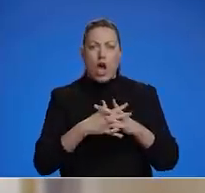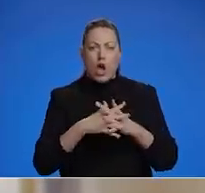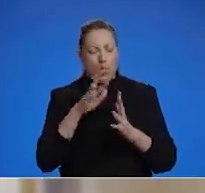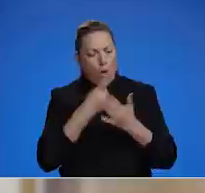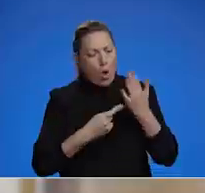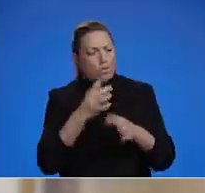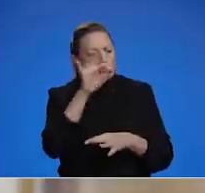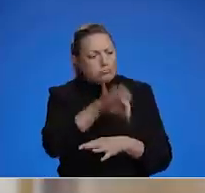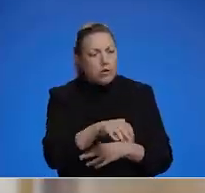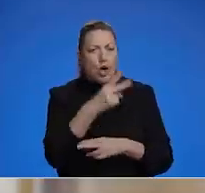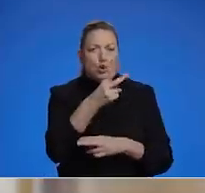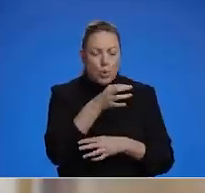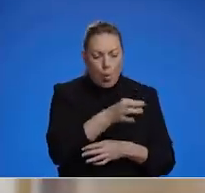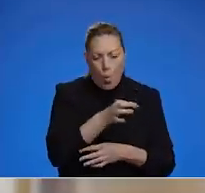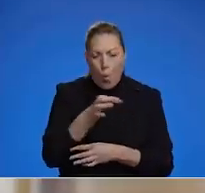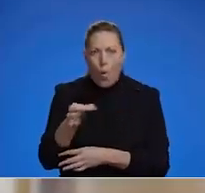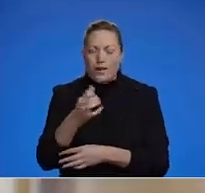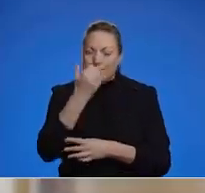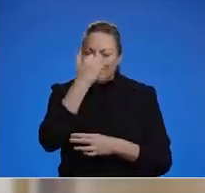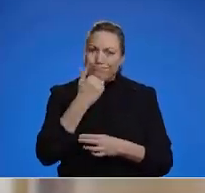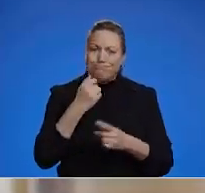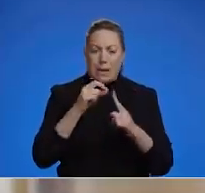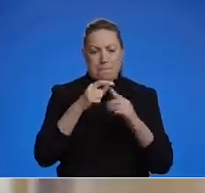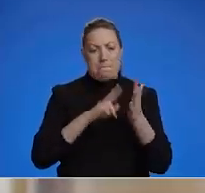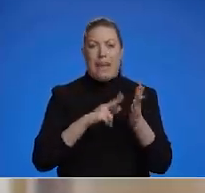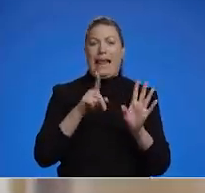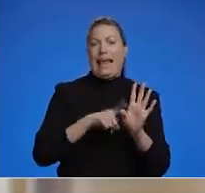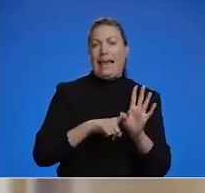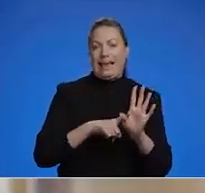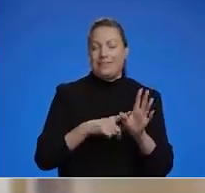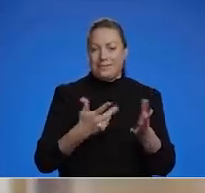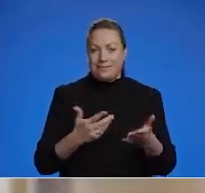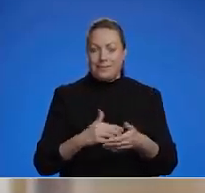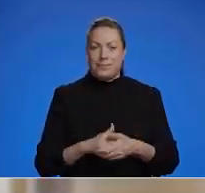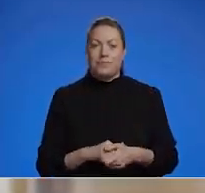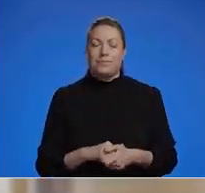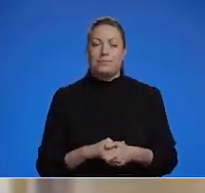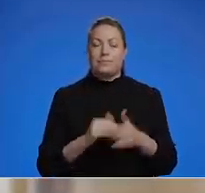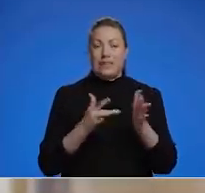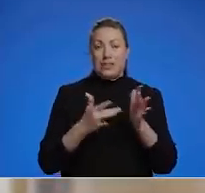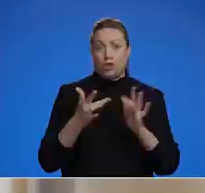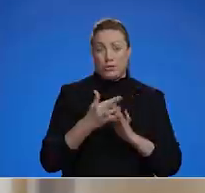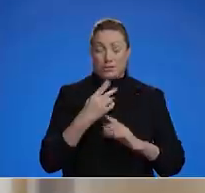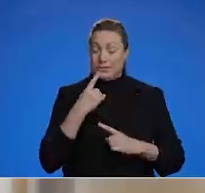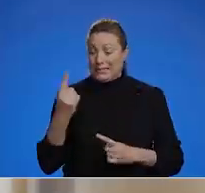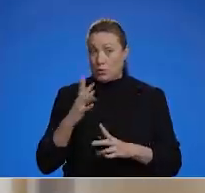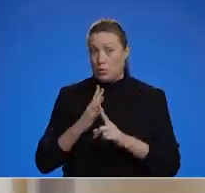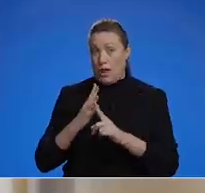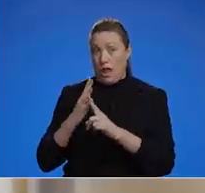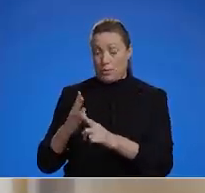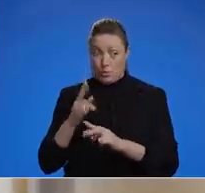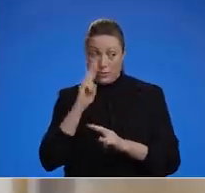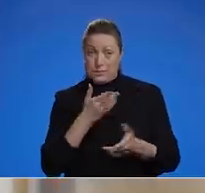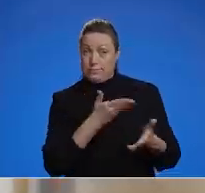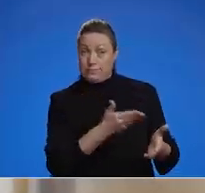penny. Then he called his disciples and said to them, "I tell you solemnly, this poor widow